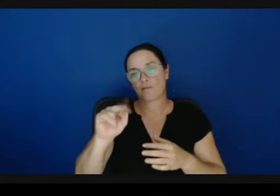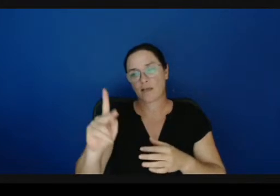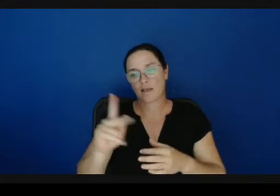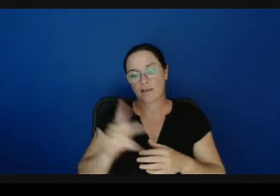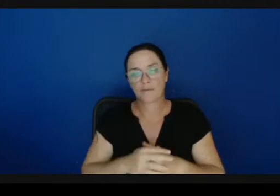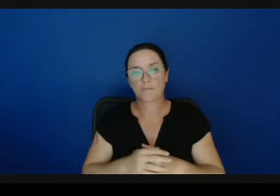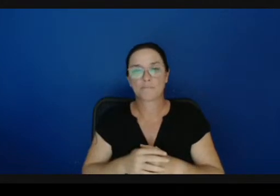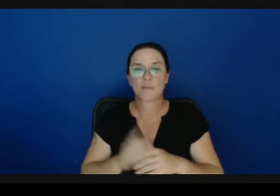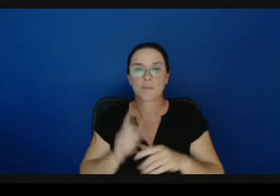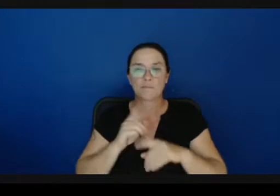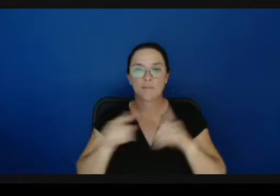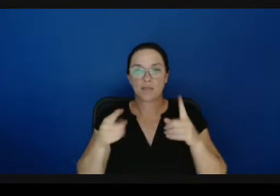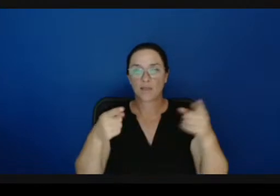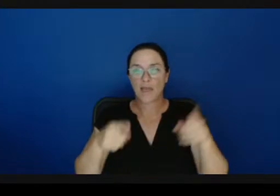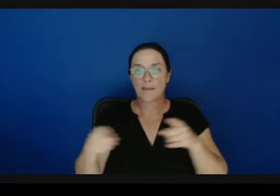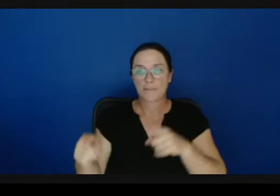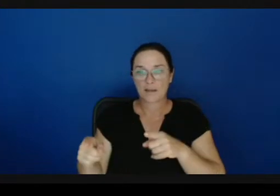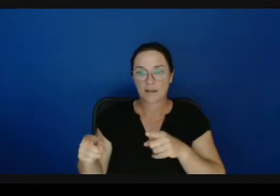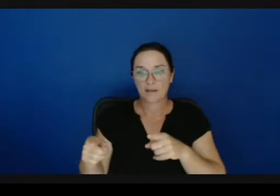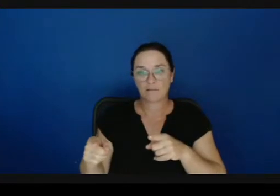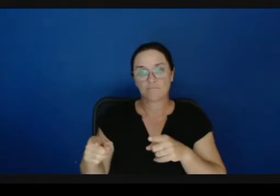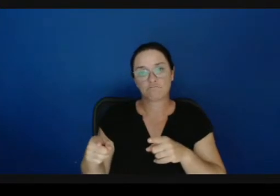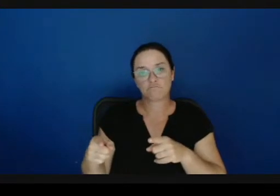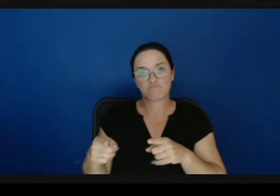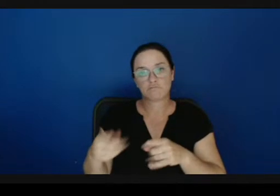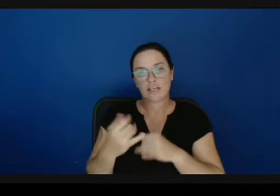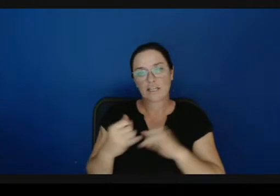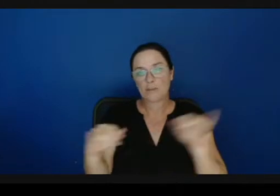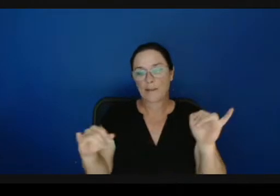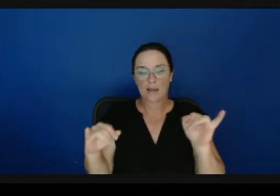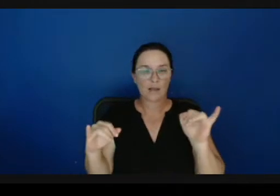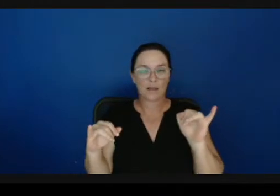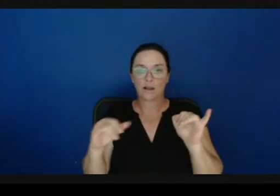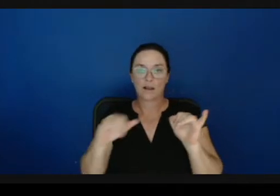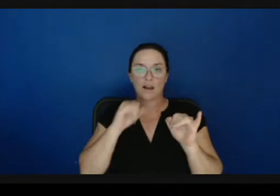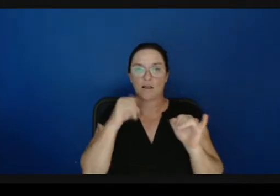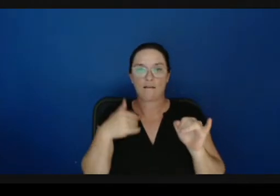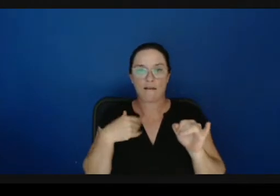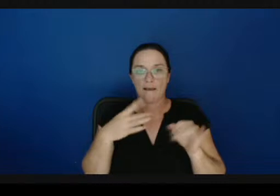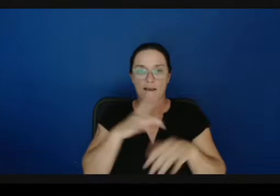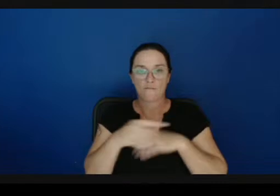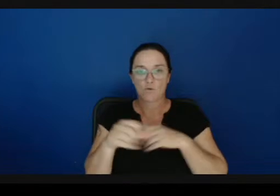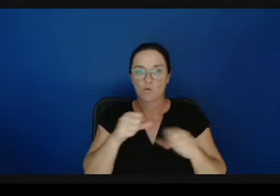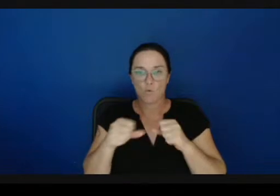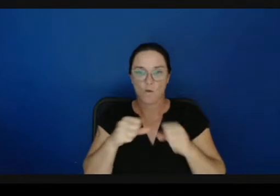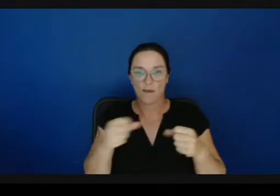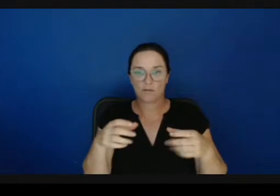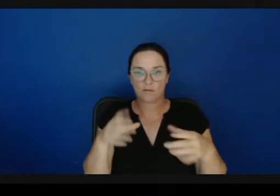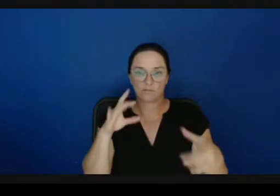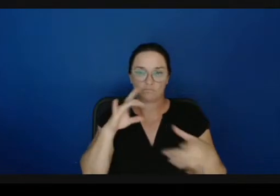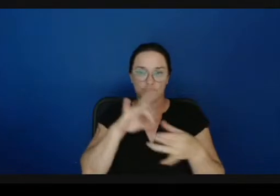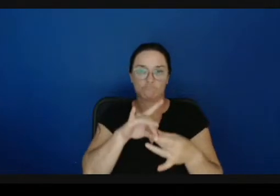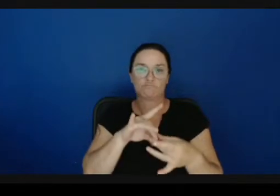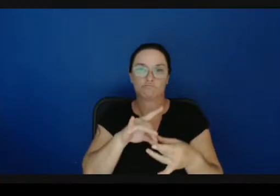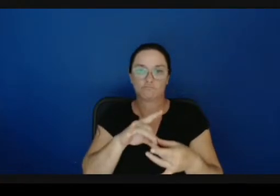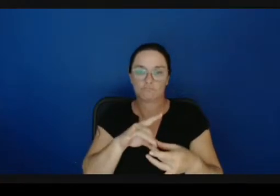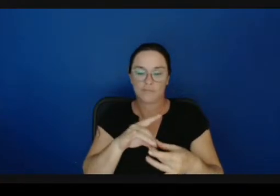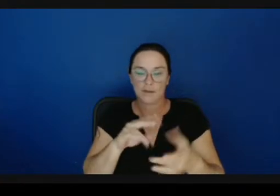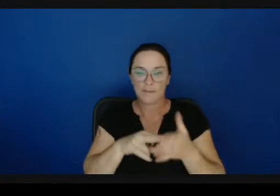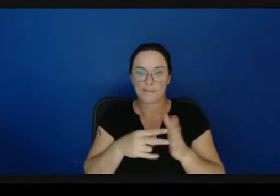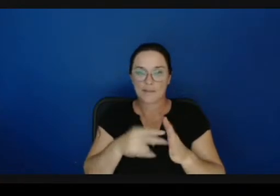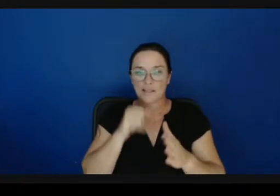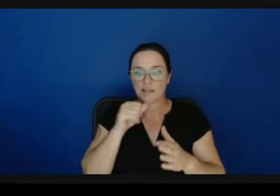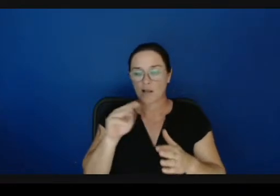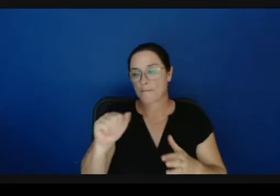But they're happening on their own without any clusters of earthquakes that accompany them, which tells us that's most likely not the magma,